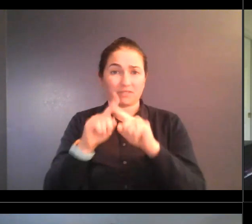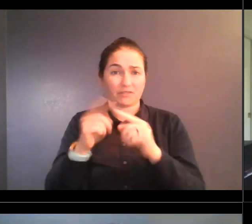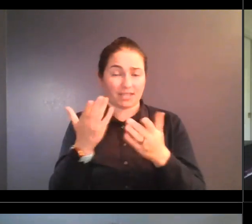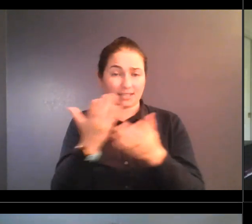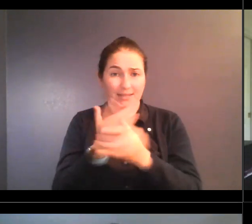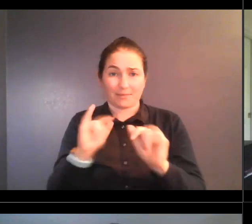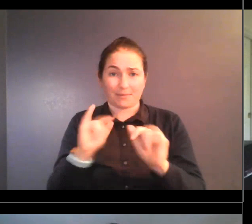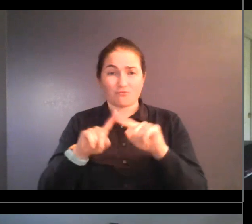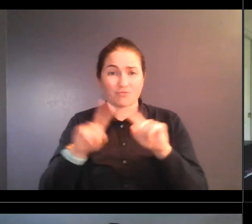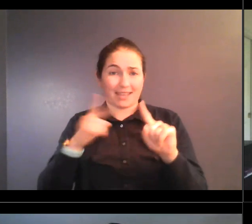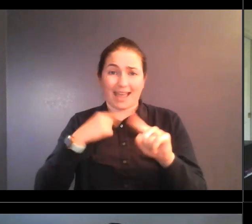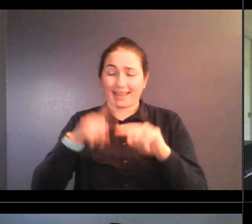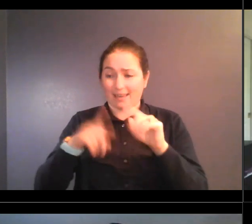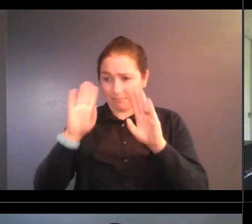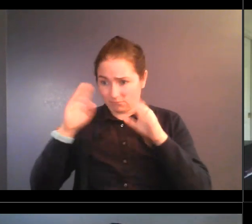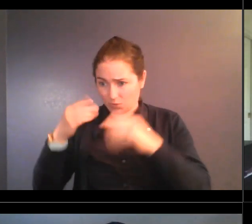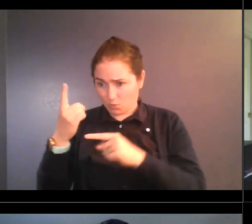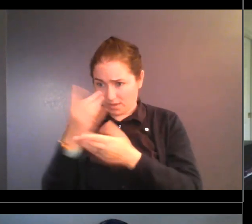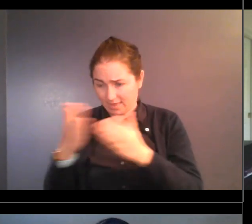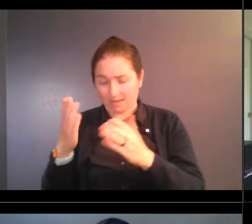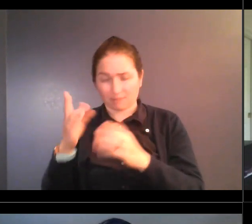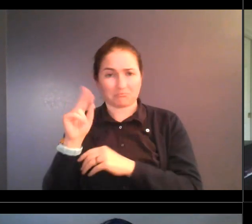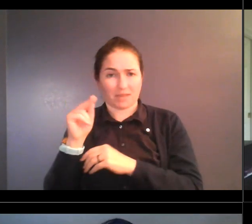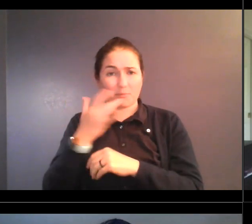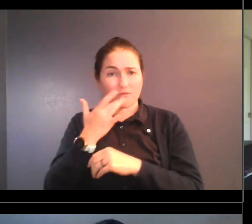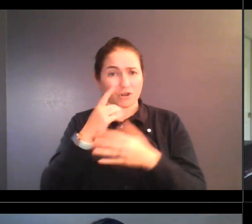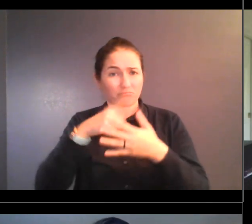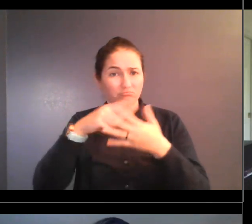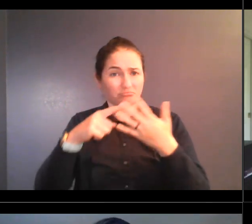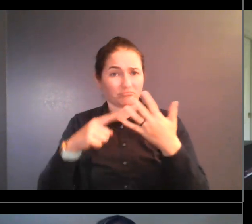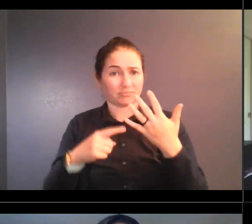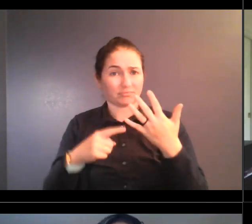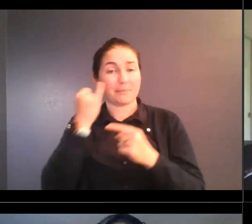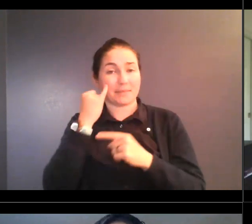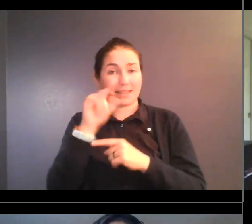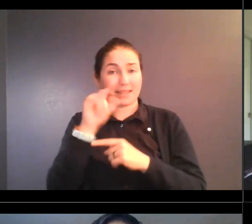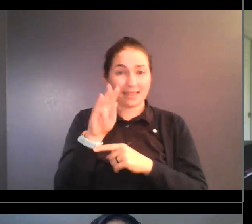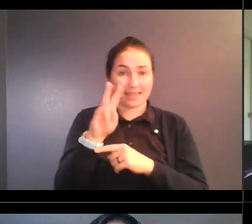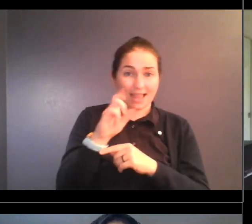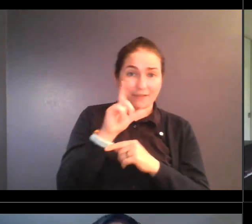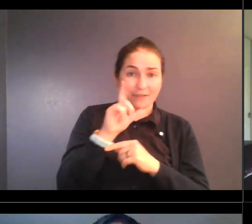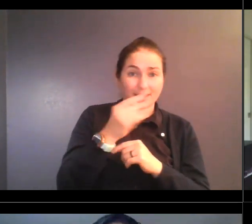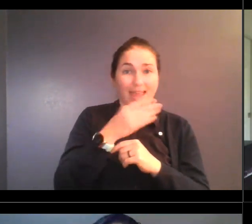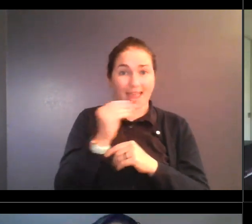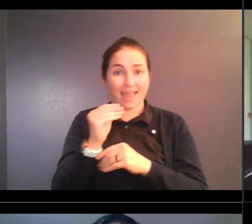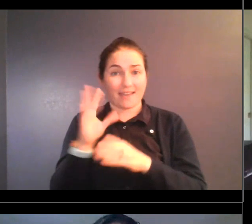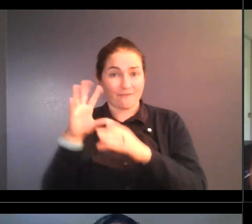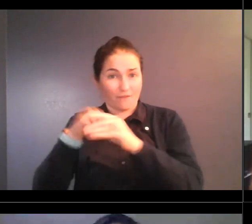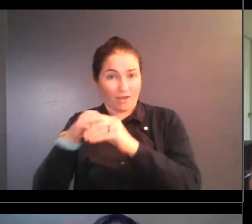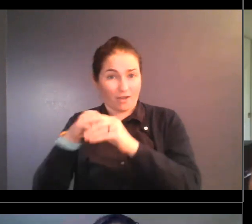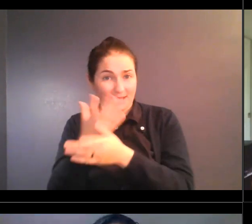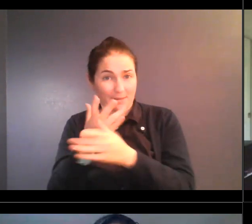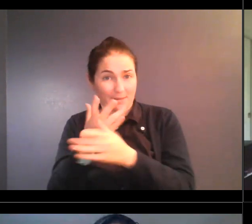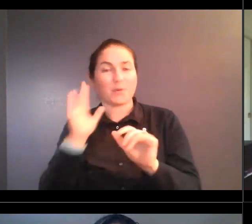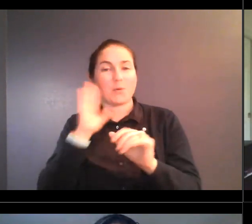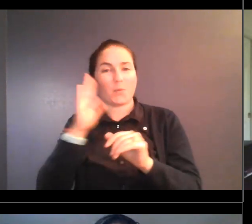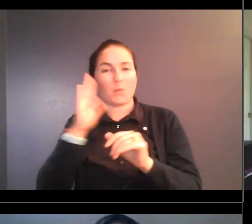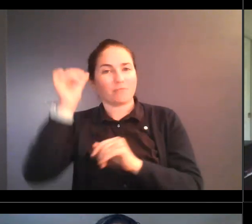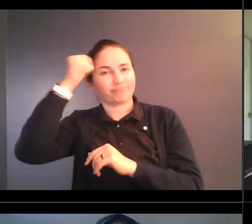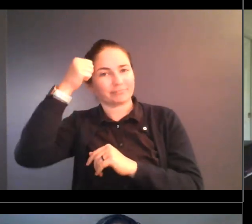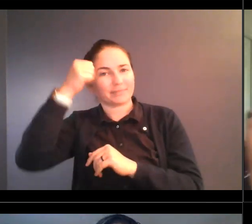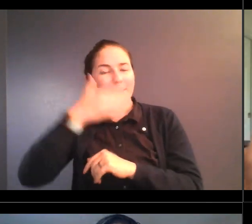one thing. So for me, being able to live tweet and being on Twitter while I'm hearing something actually helps me remember what happened better, because